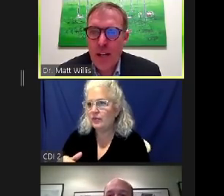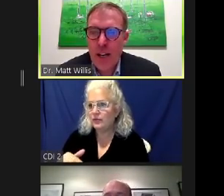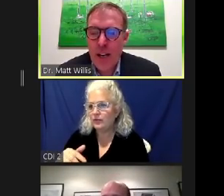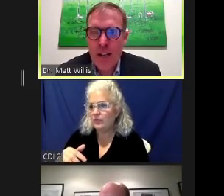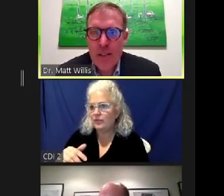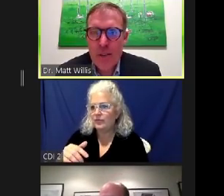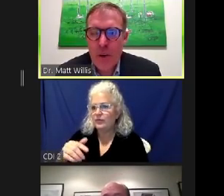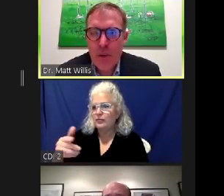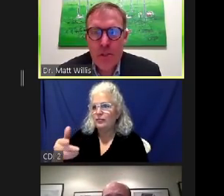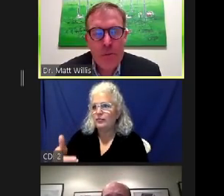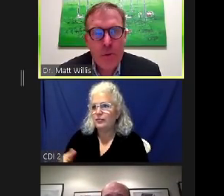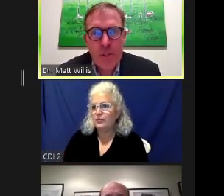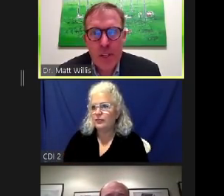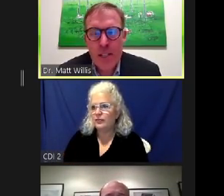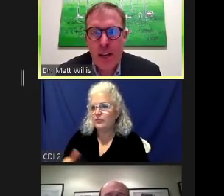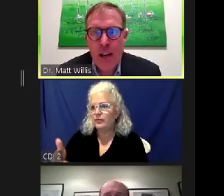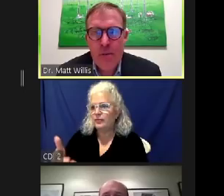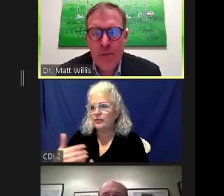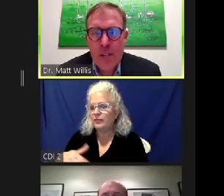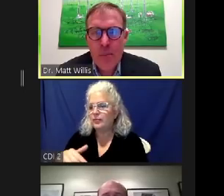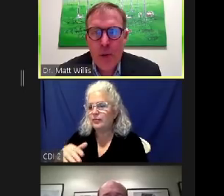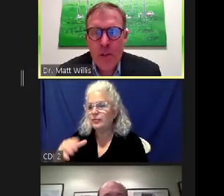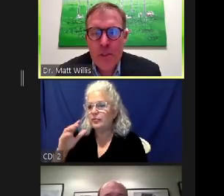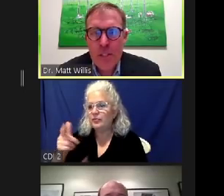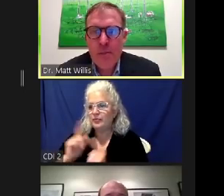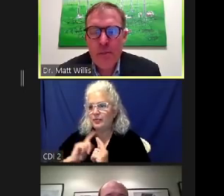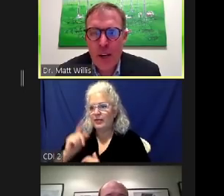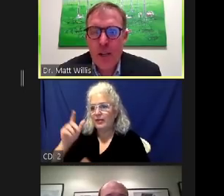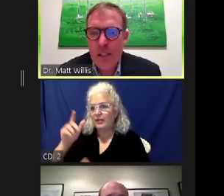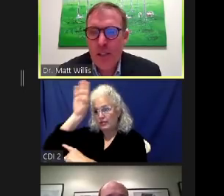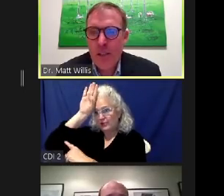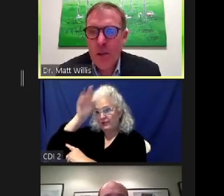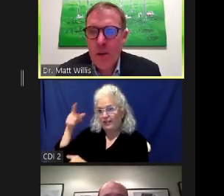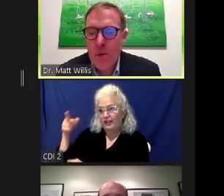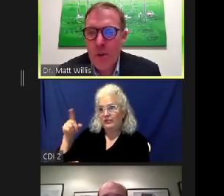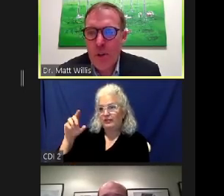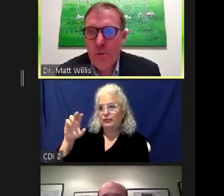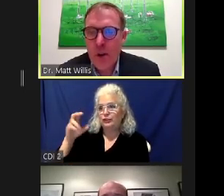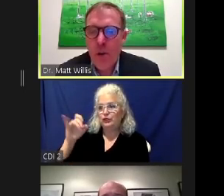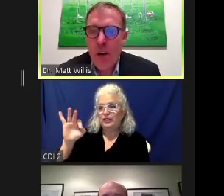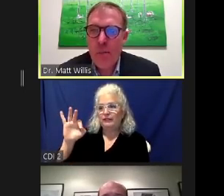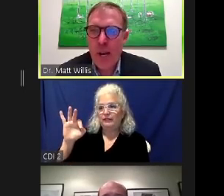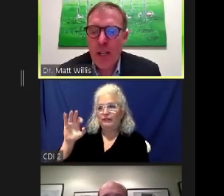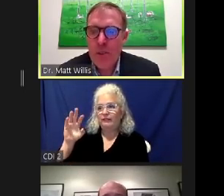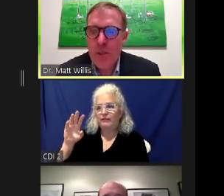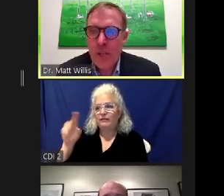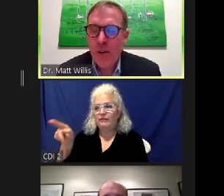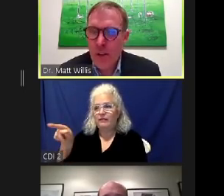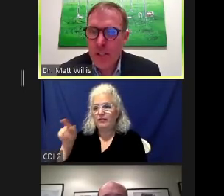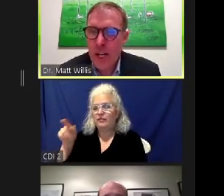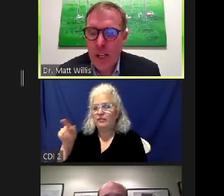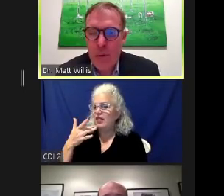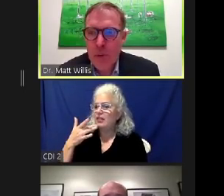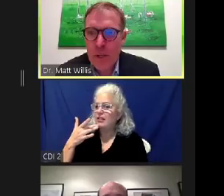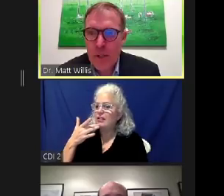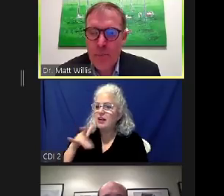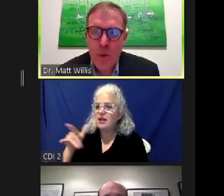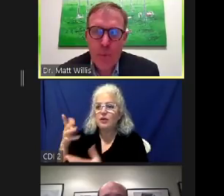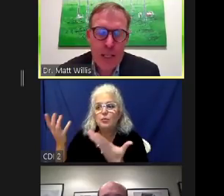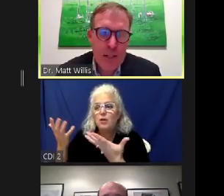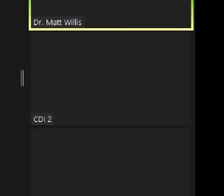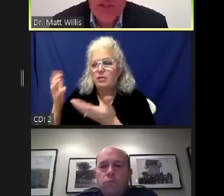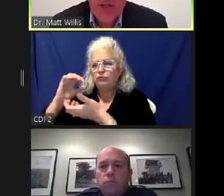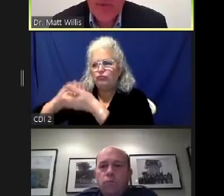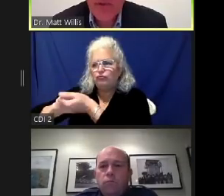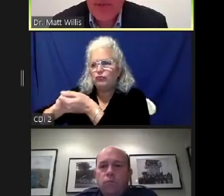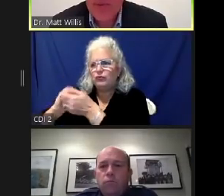invited and are just so fortunate to have partners in fire who know how to manage large-scale operations,